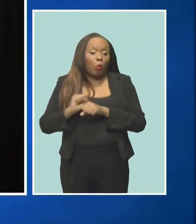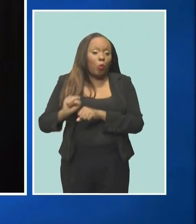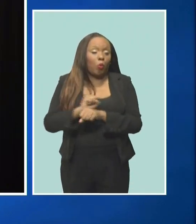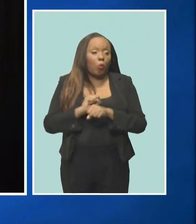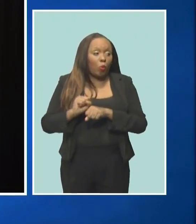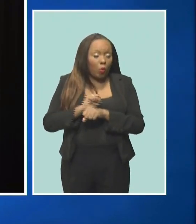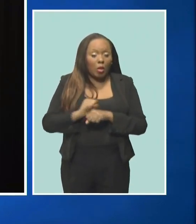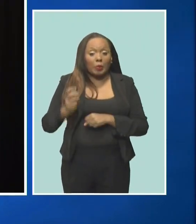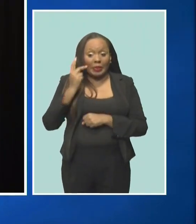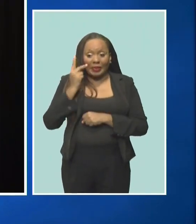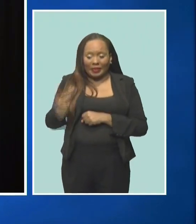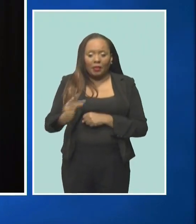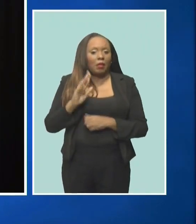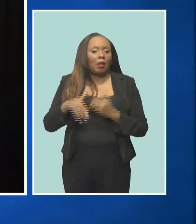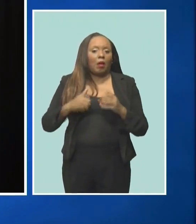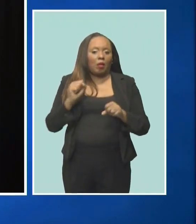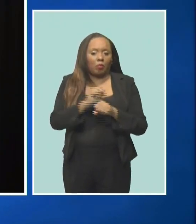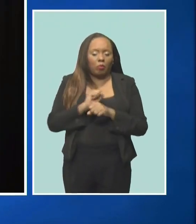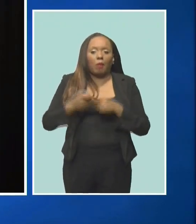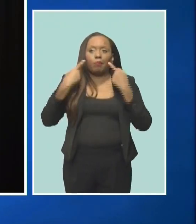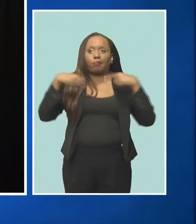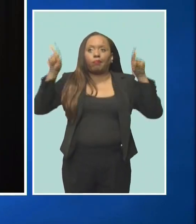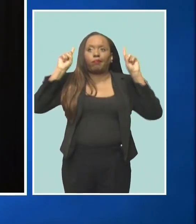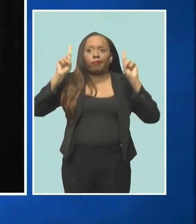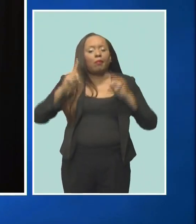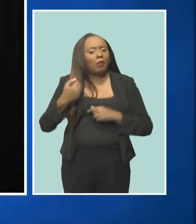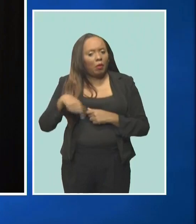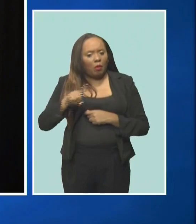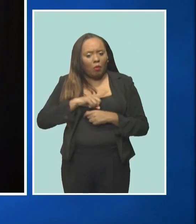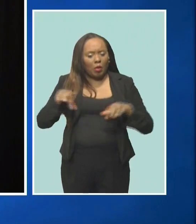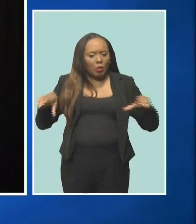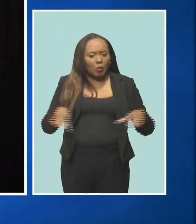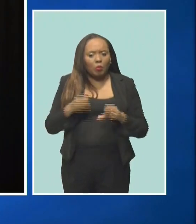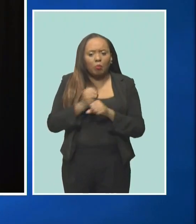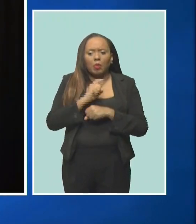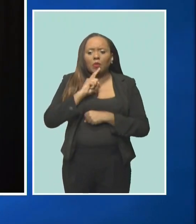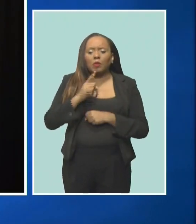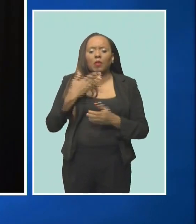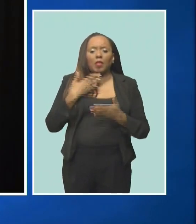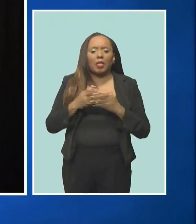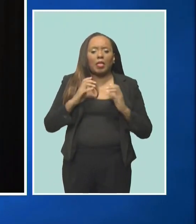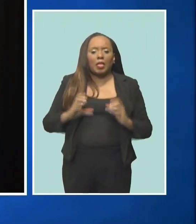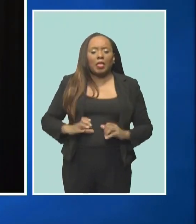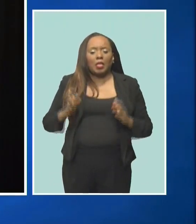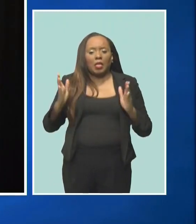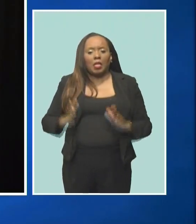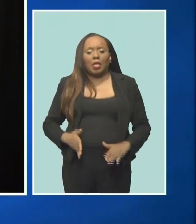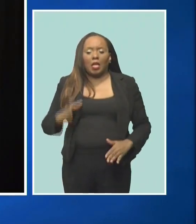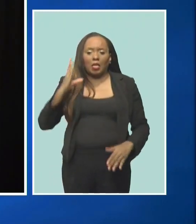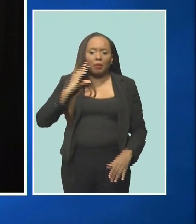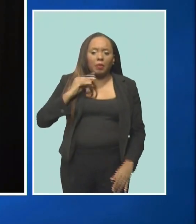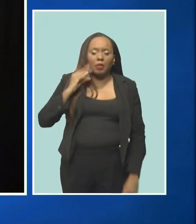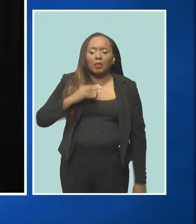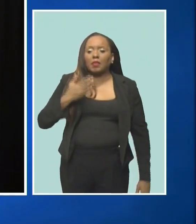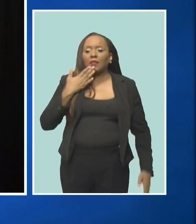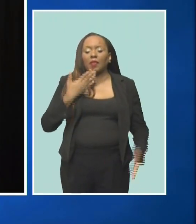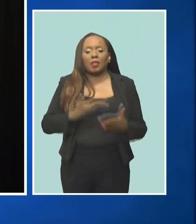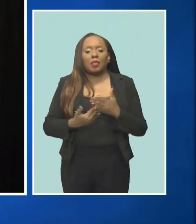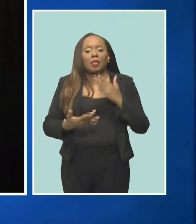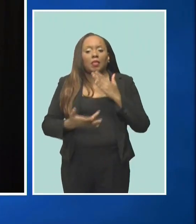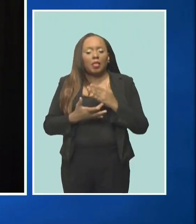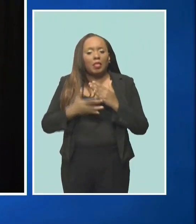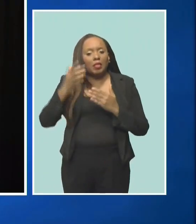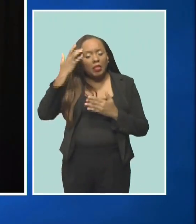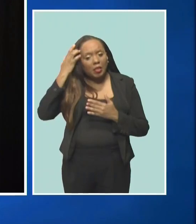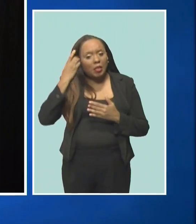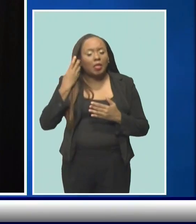justified. Everything that we've done to ensure that we give great client experience, that we give great technology and make it easy for our clients to